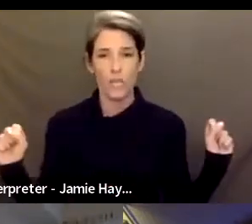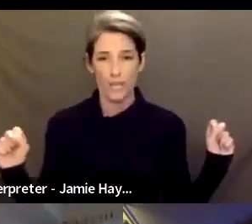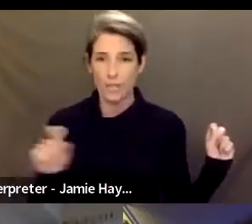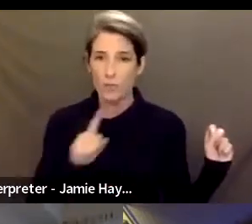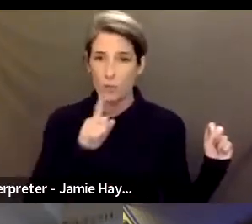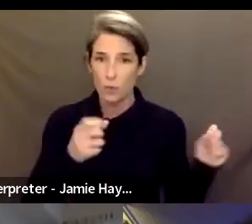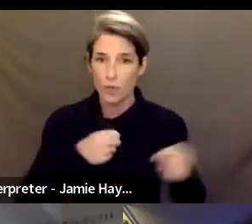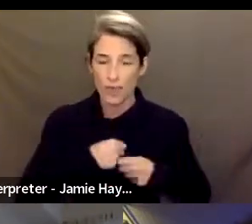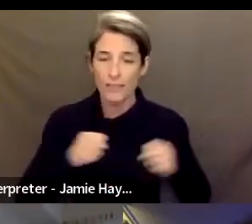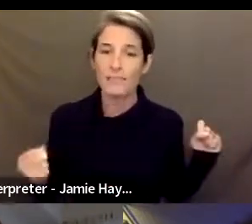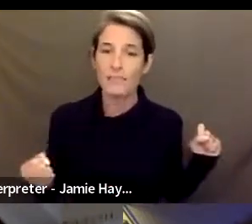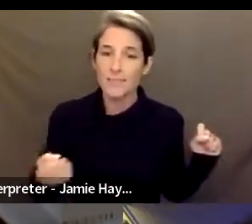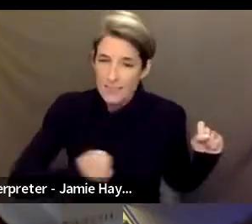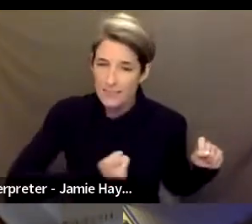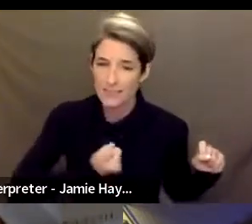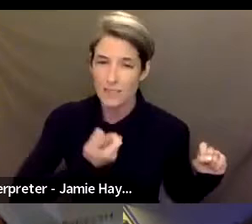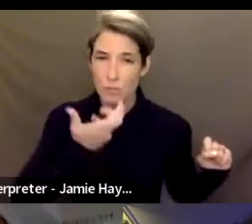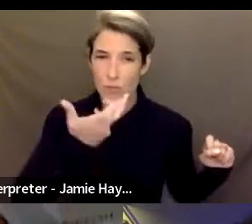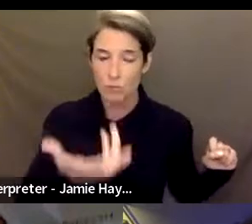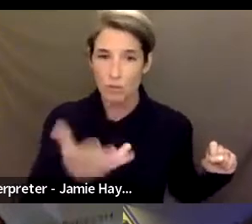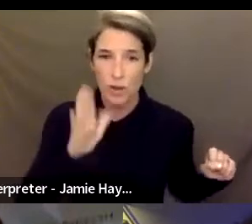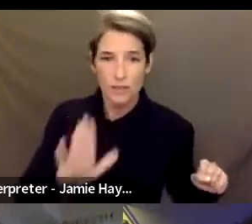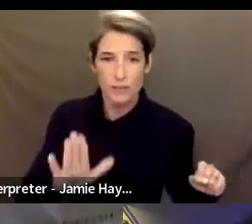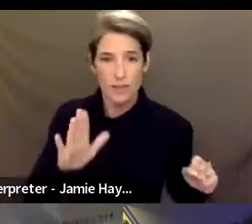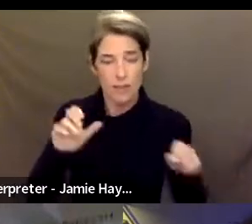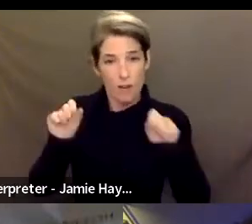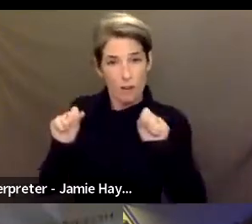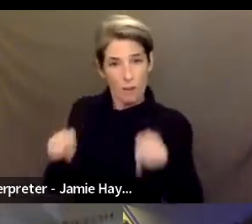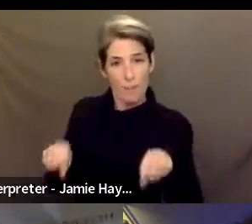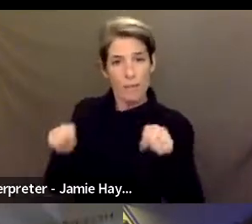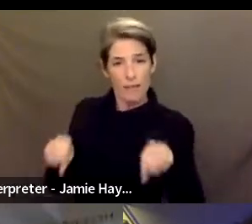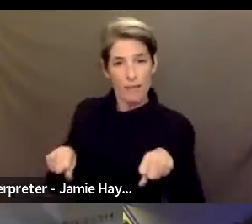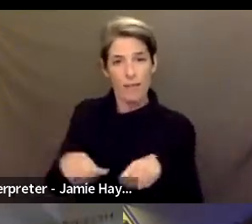artistry, and it allows for a deeper value of that.